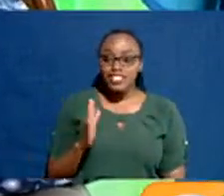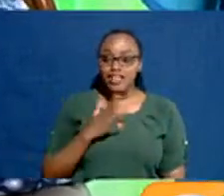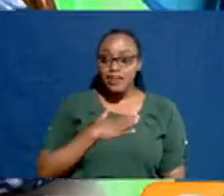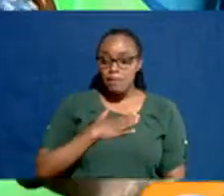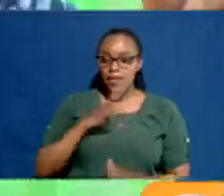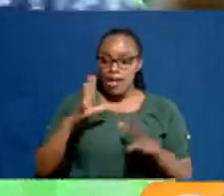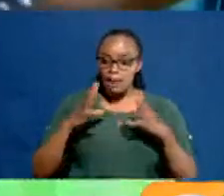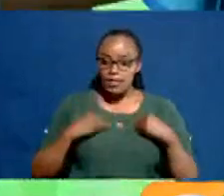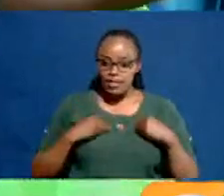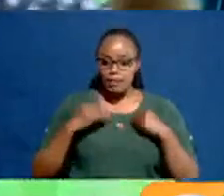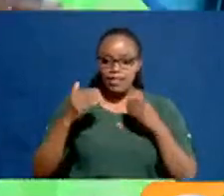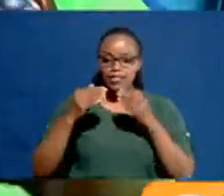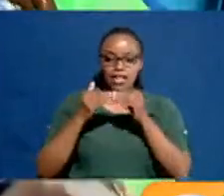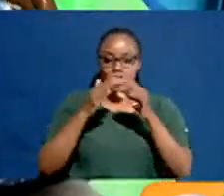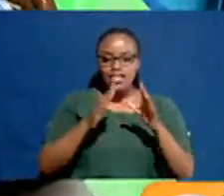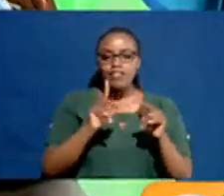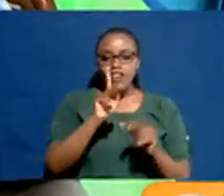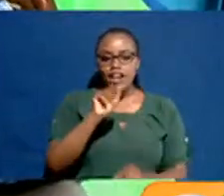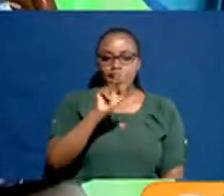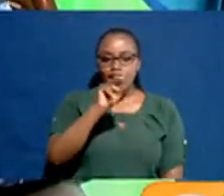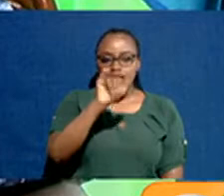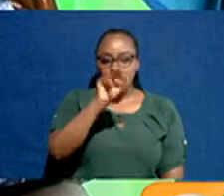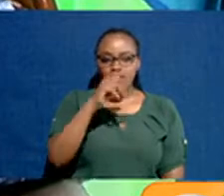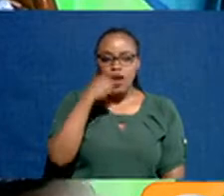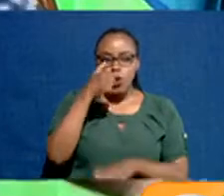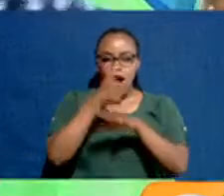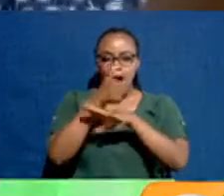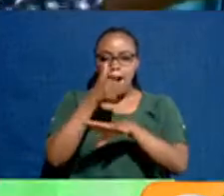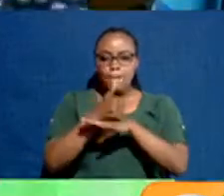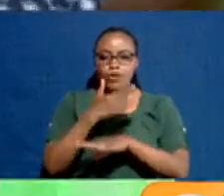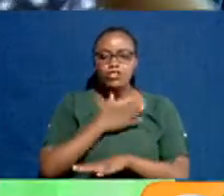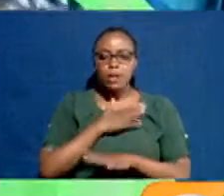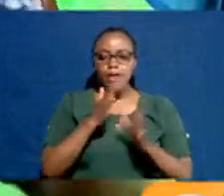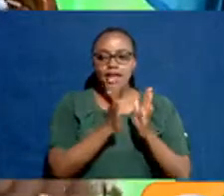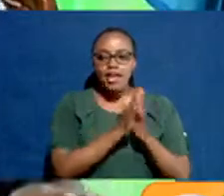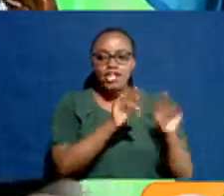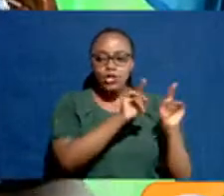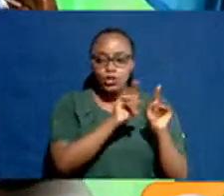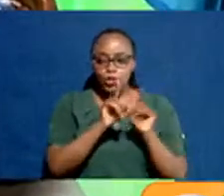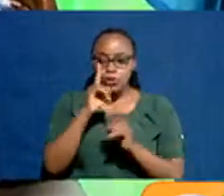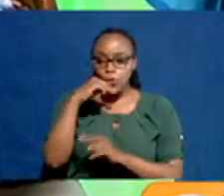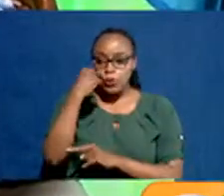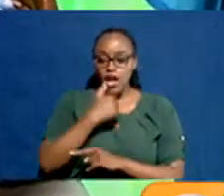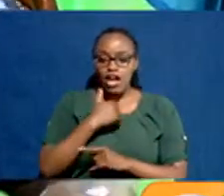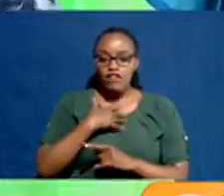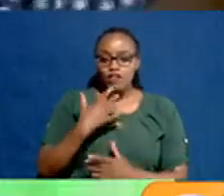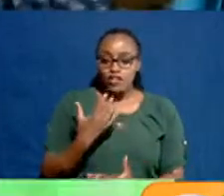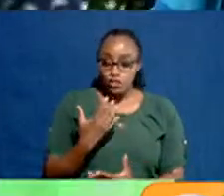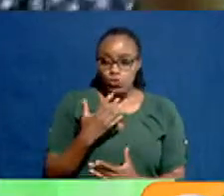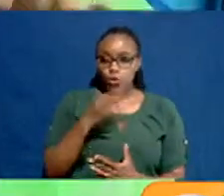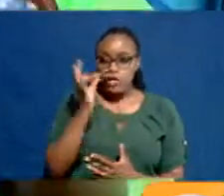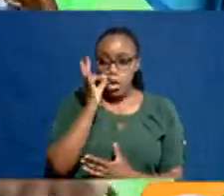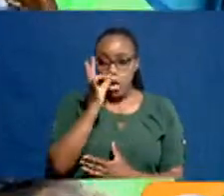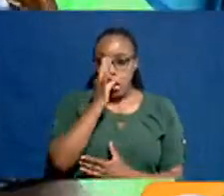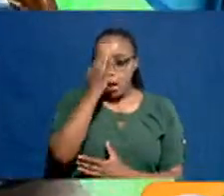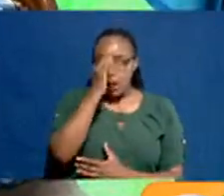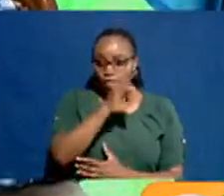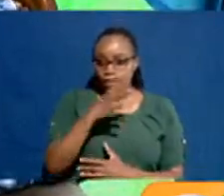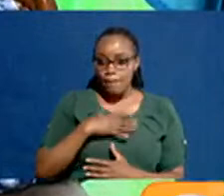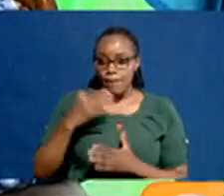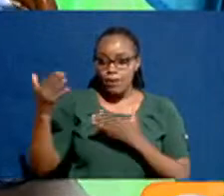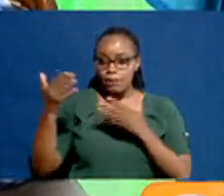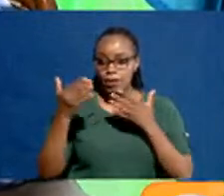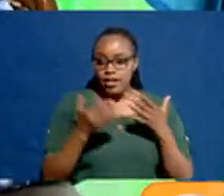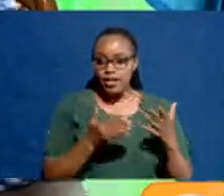embrace leaders like Honorable Kanini Kega, who used to abuse me and say that I should go to prison in Nyeri, so that the locals can be bringing me